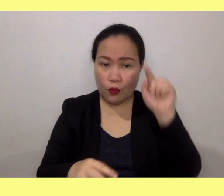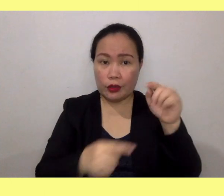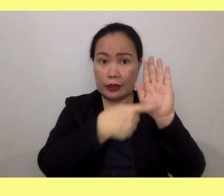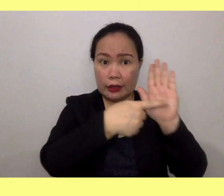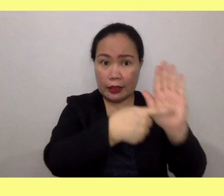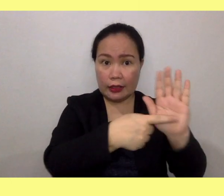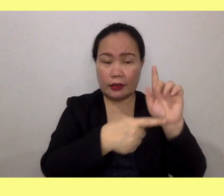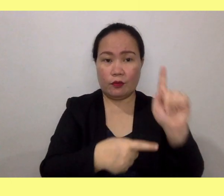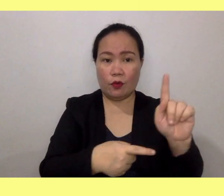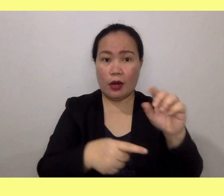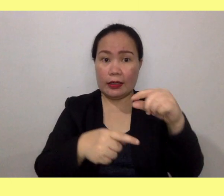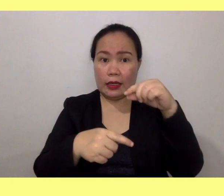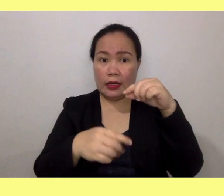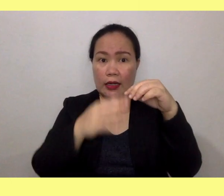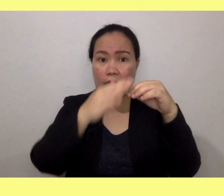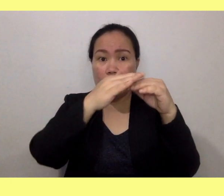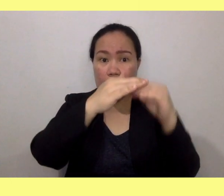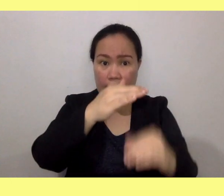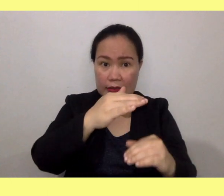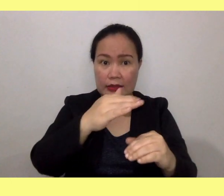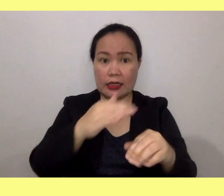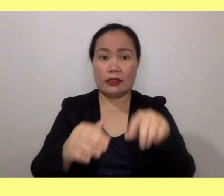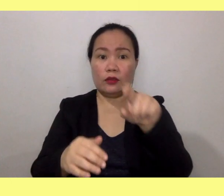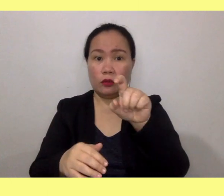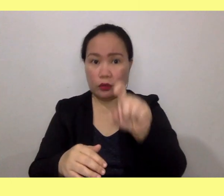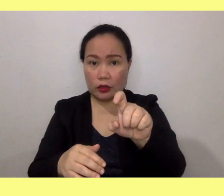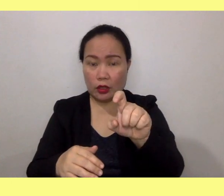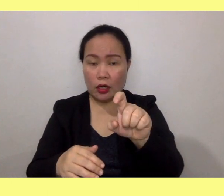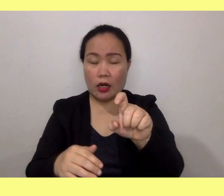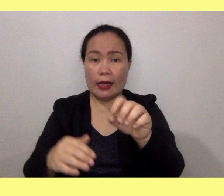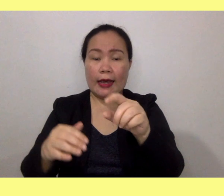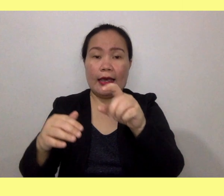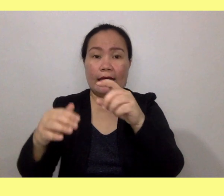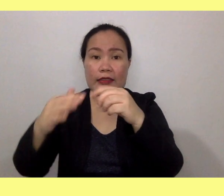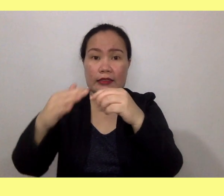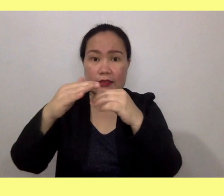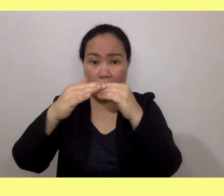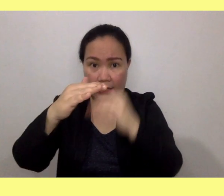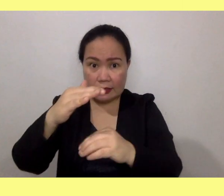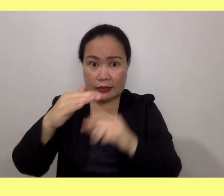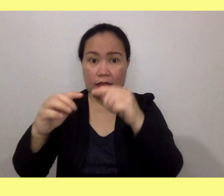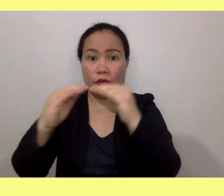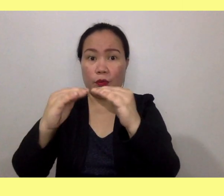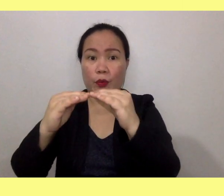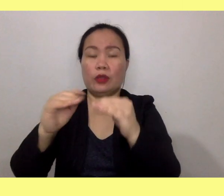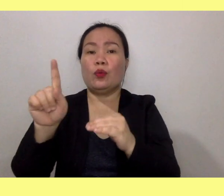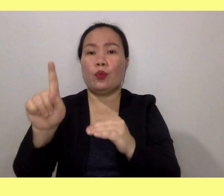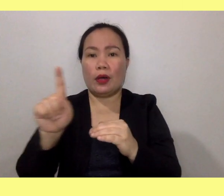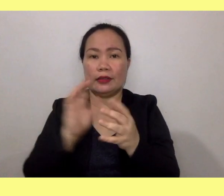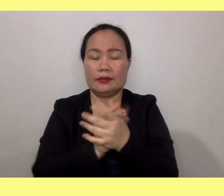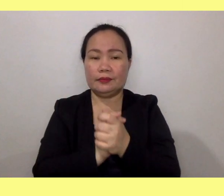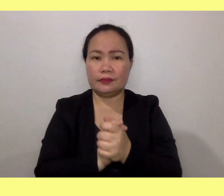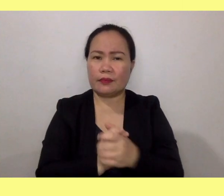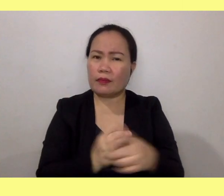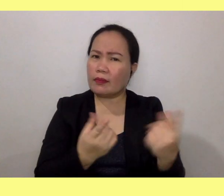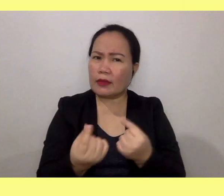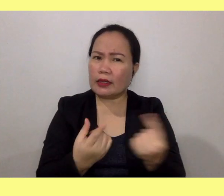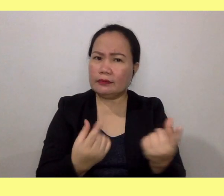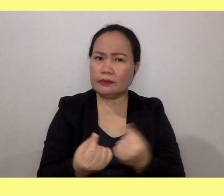1 but less than or equal to positive 1. So paano kapag ganito? Binigyan ka